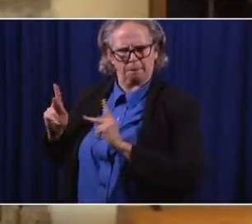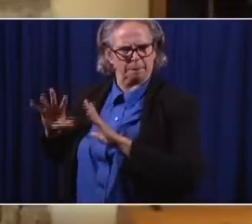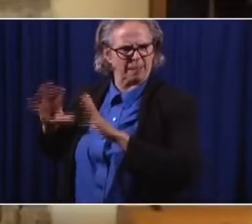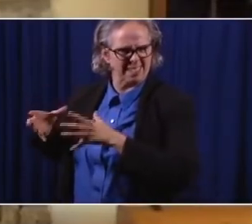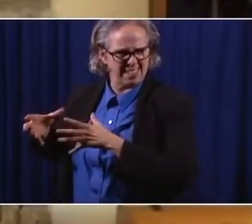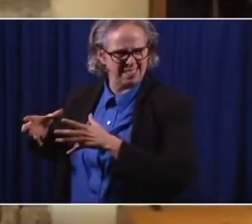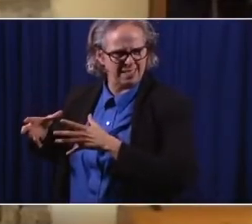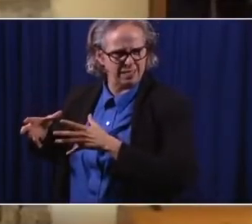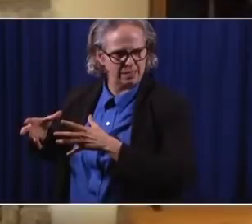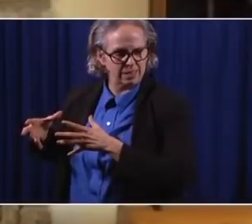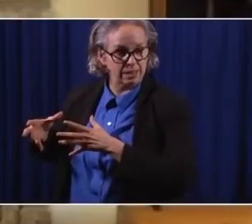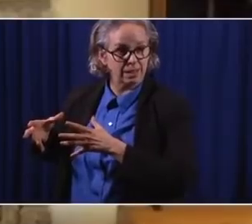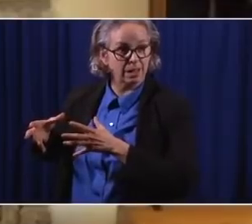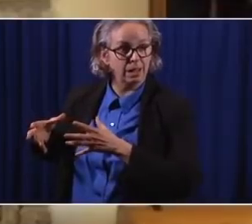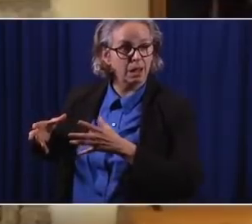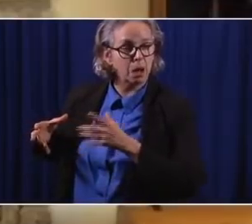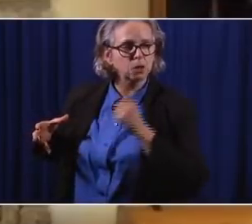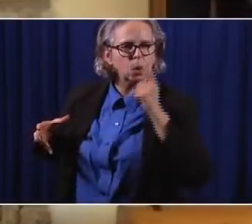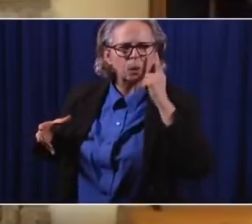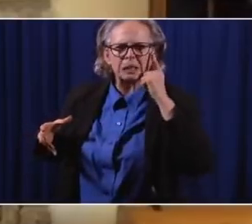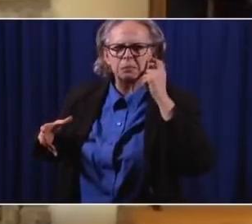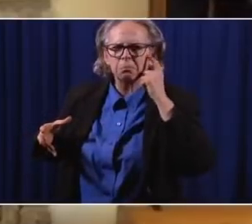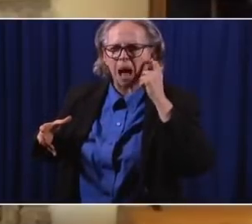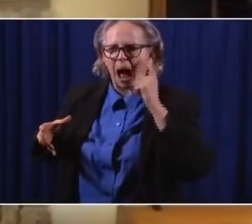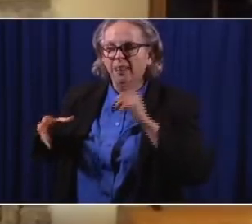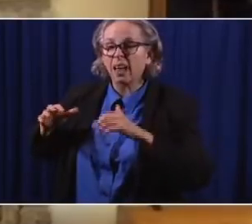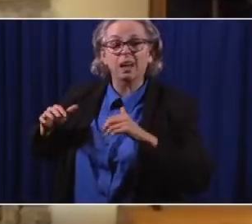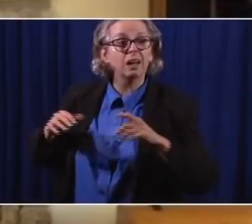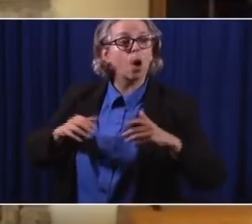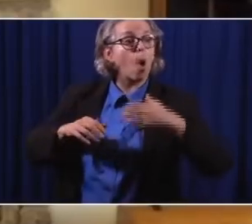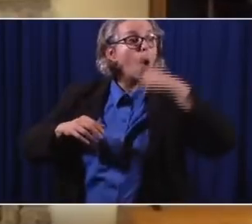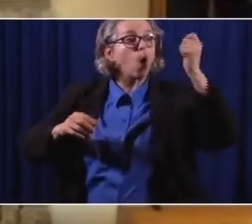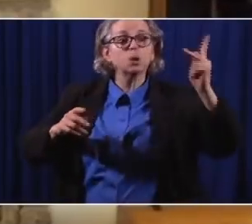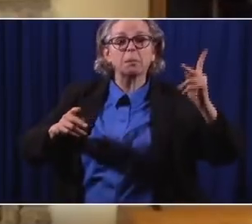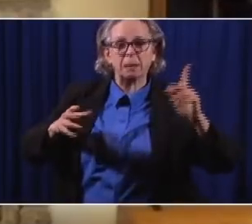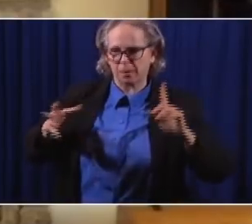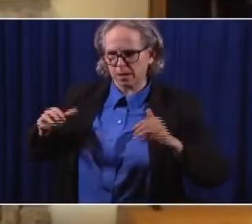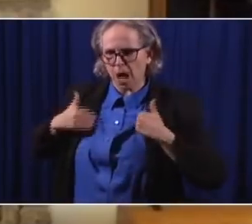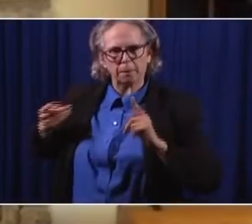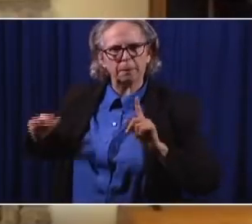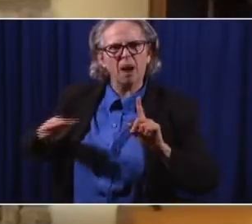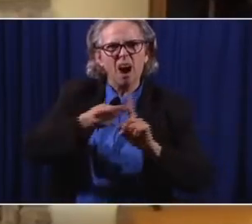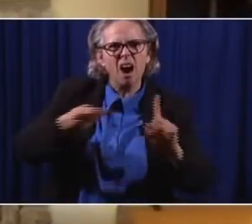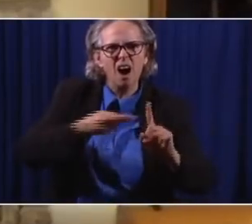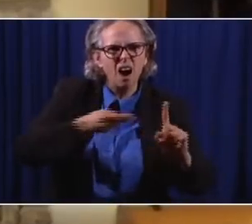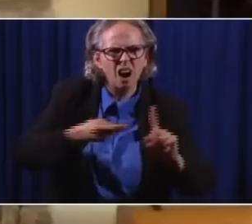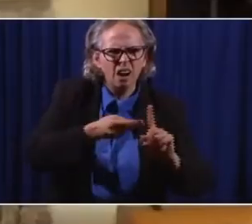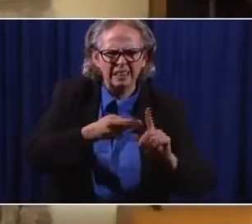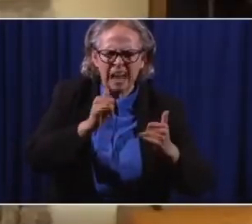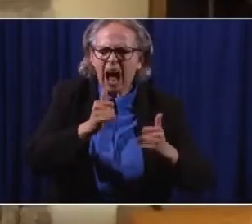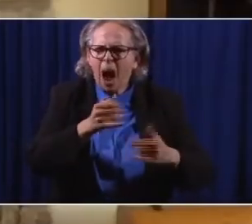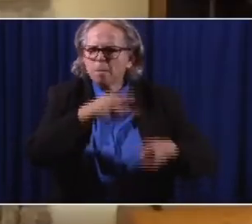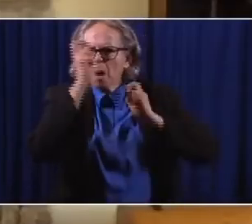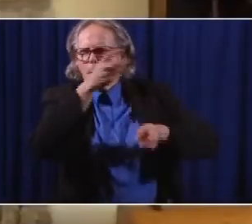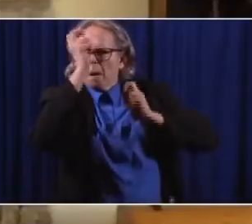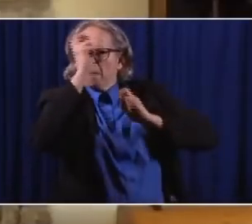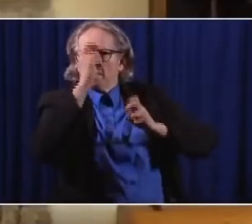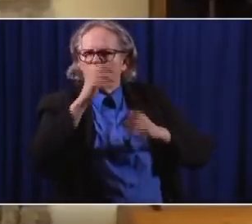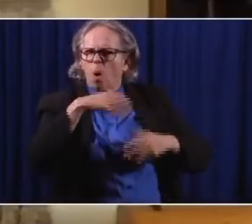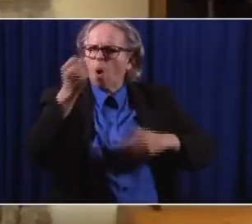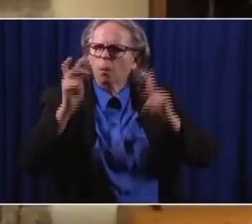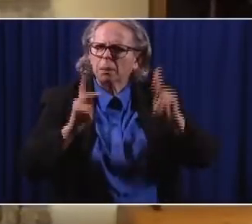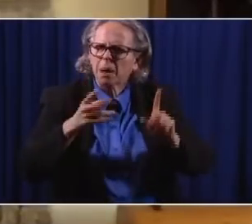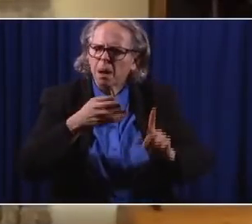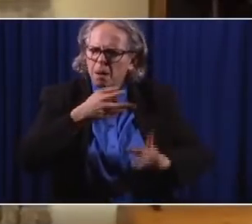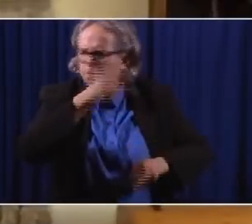least, may have infected older people. But we're seeing an older group now. And that does not bode well for what goes on inside the